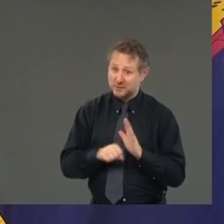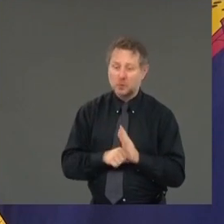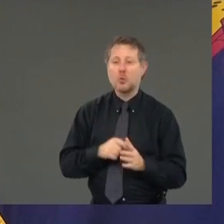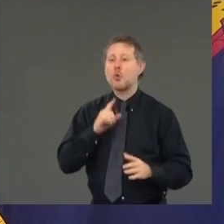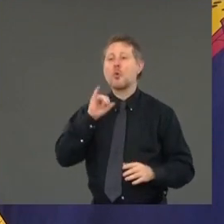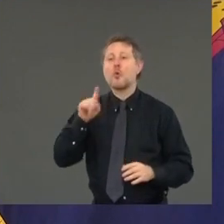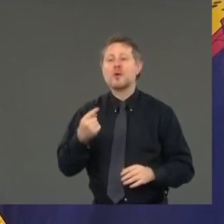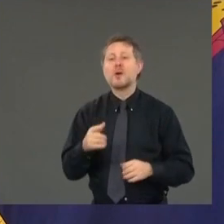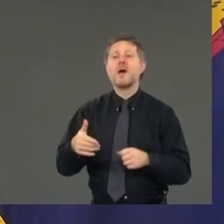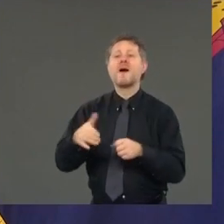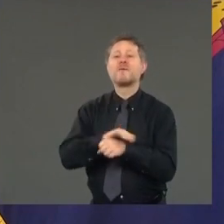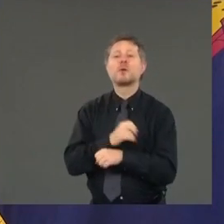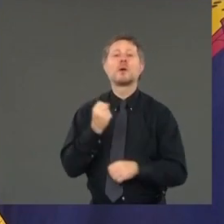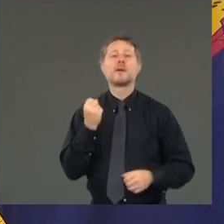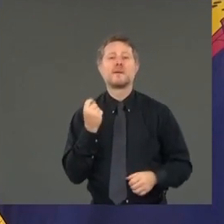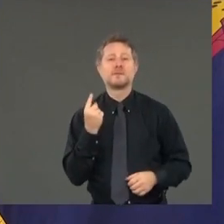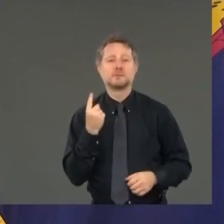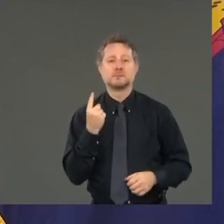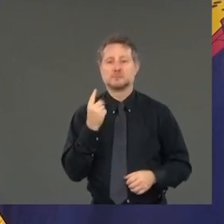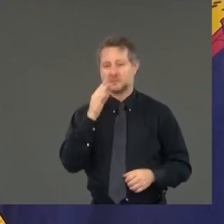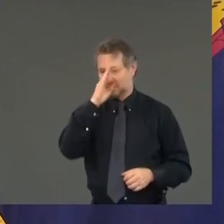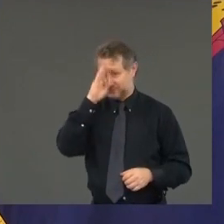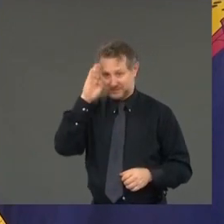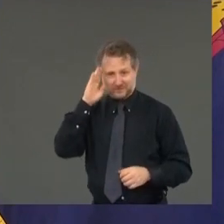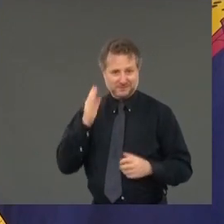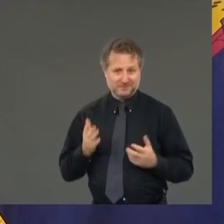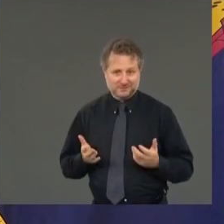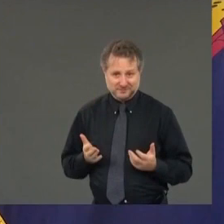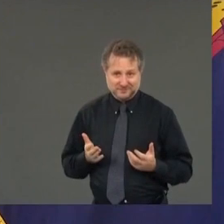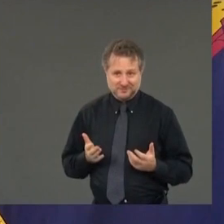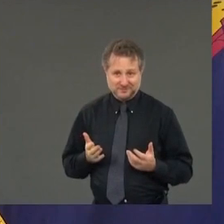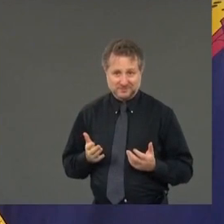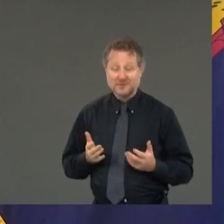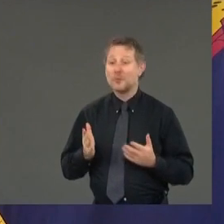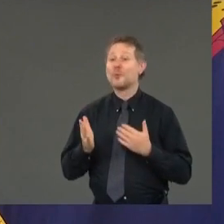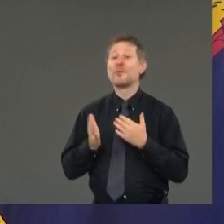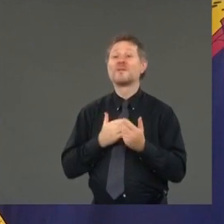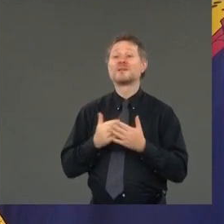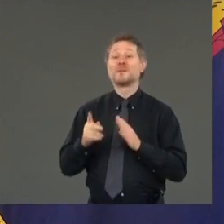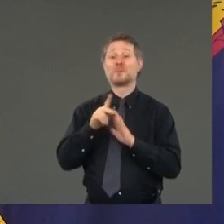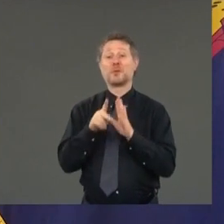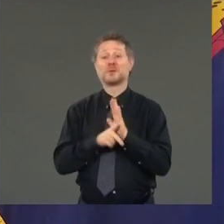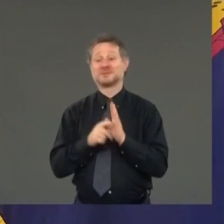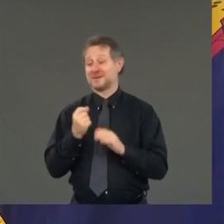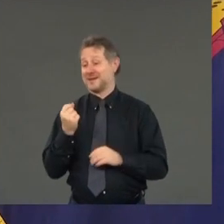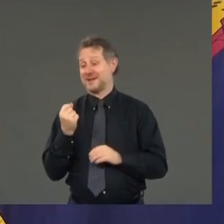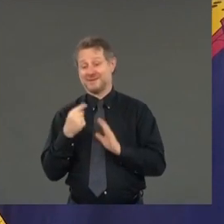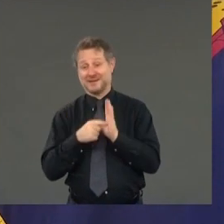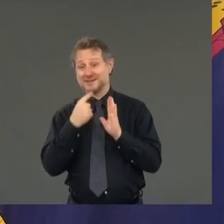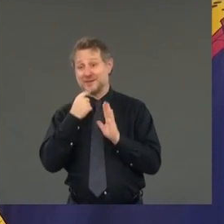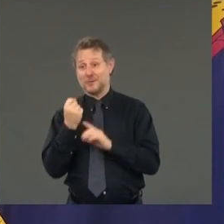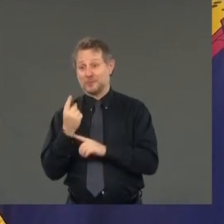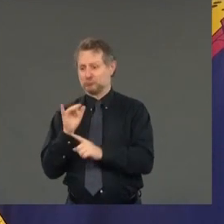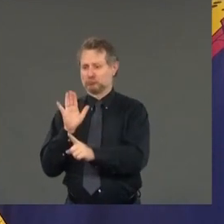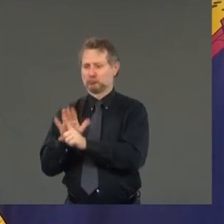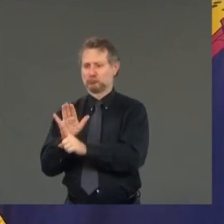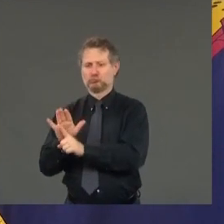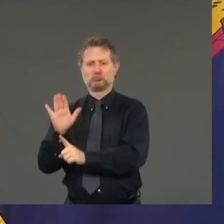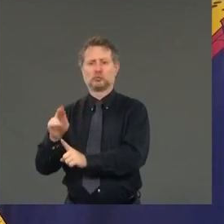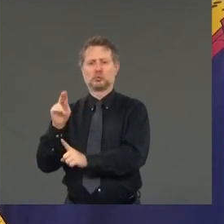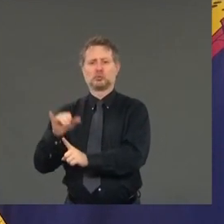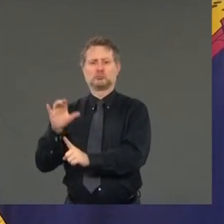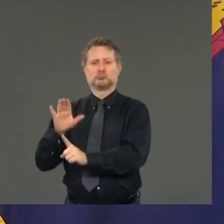hospitals. So whatever the policy in those 11 hospitals, those H&H hospitals,